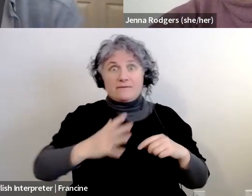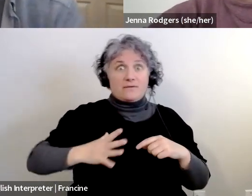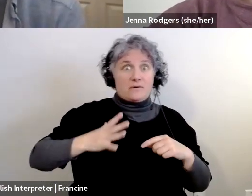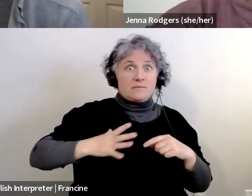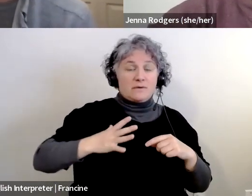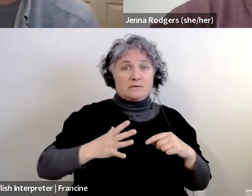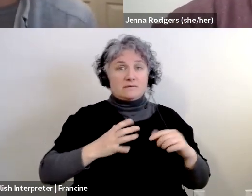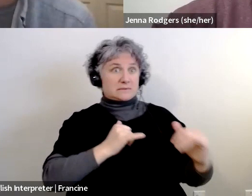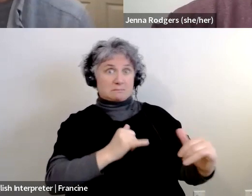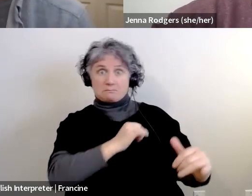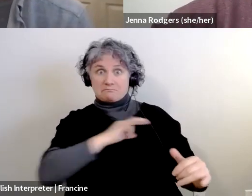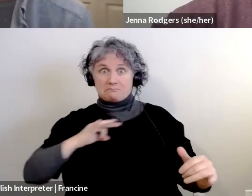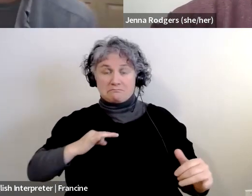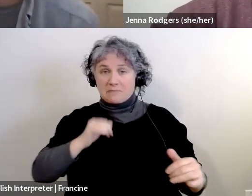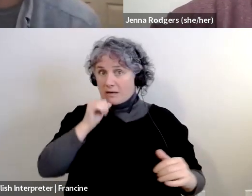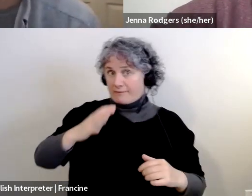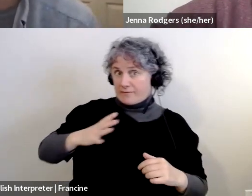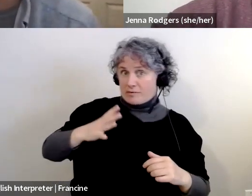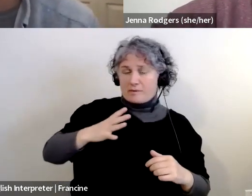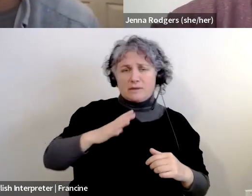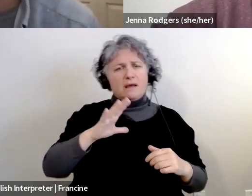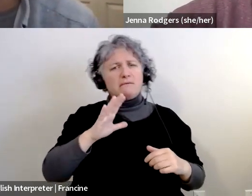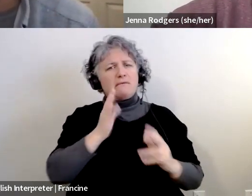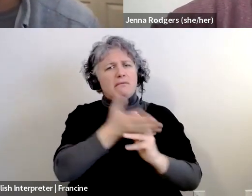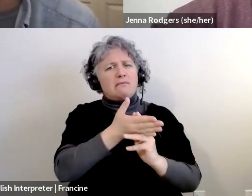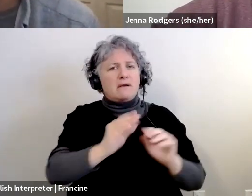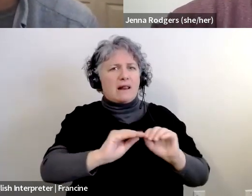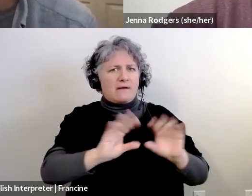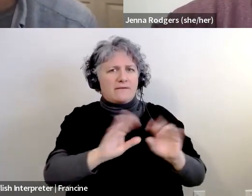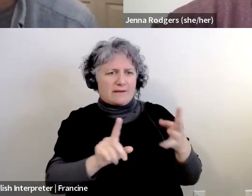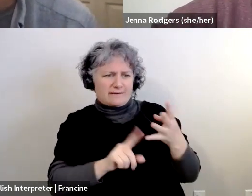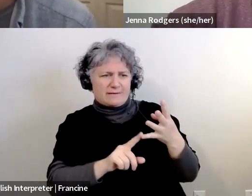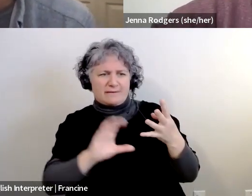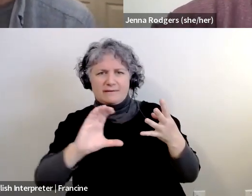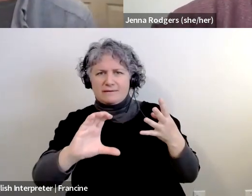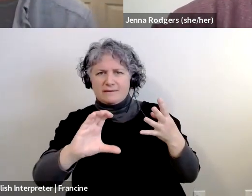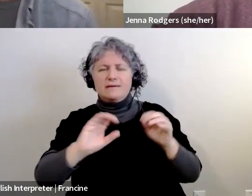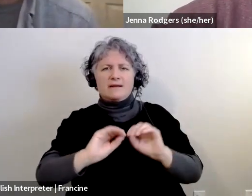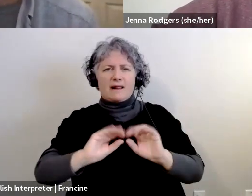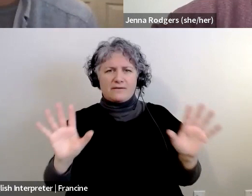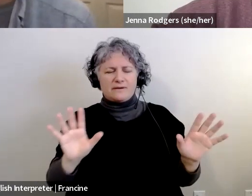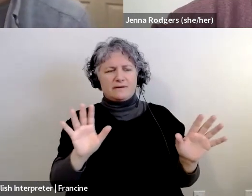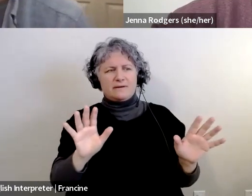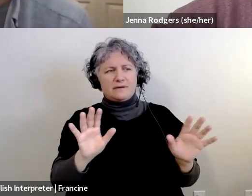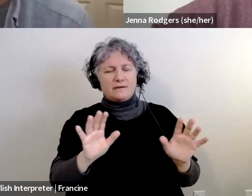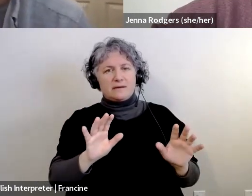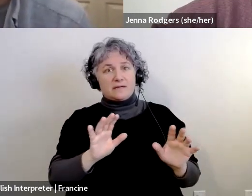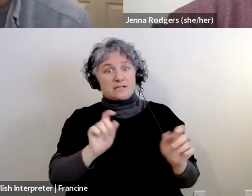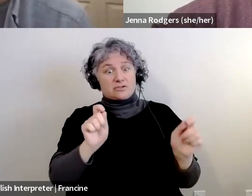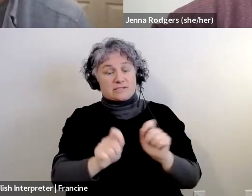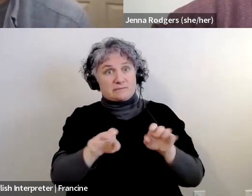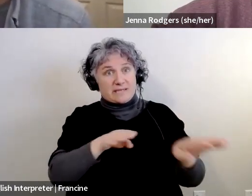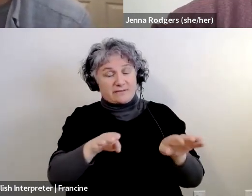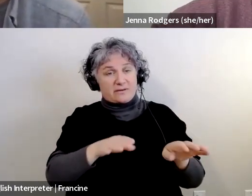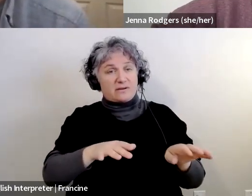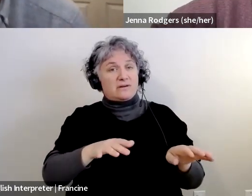colleague and it's not a formal situation. It could be clarifying the benefits of that shift in behavior. Then I can continue to work with you,